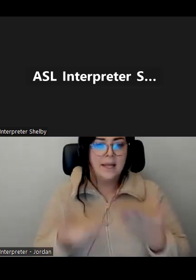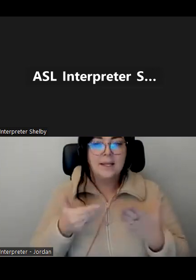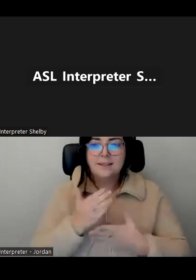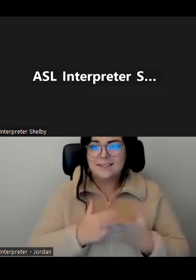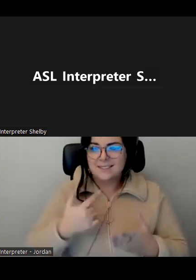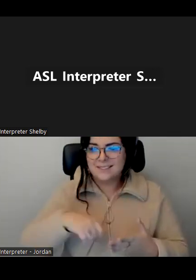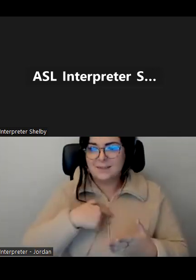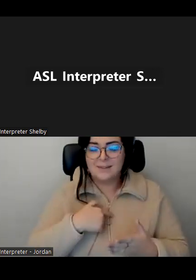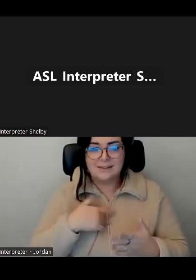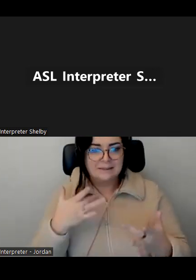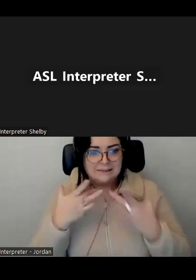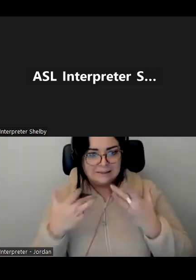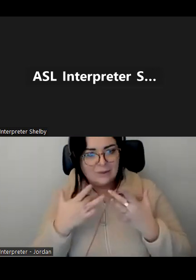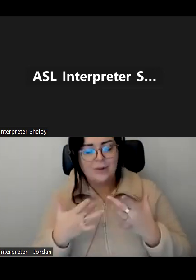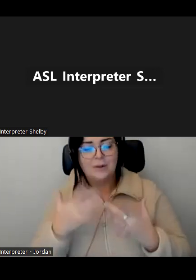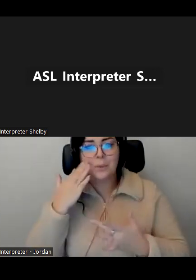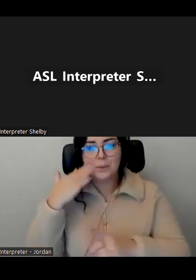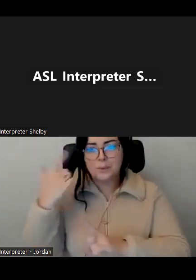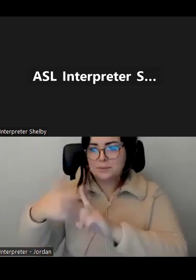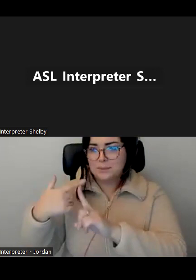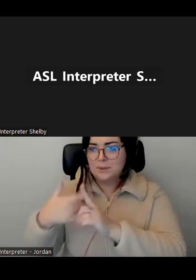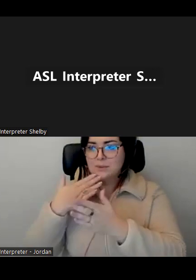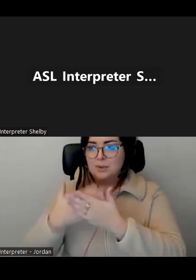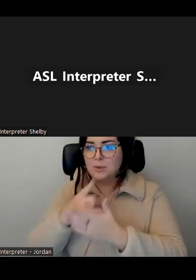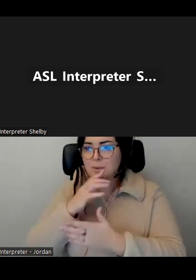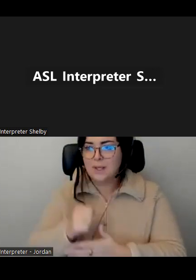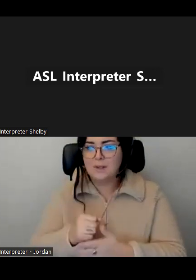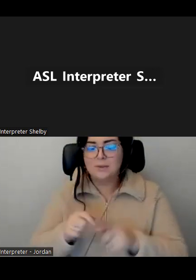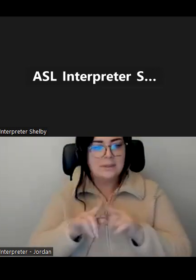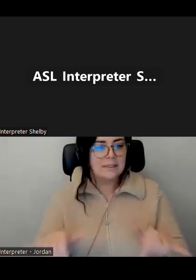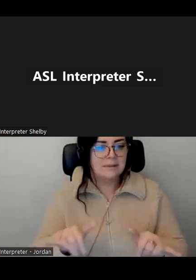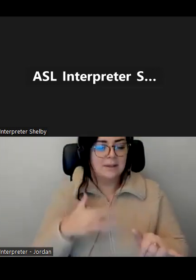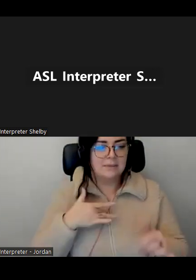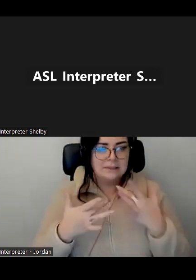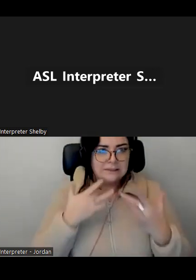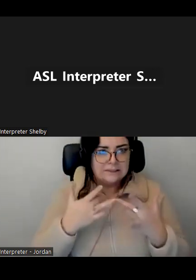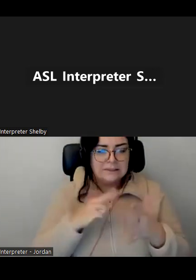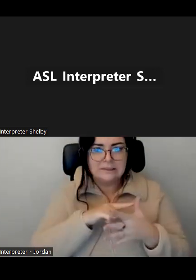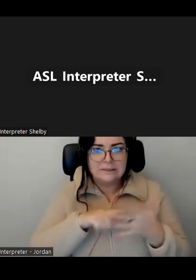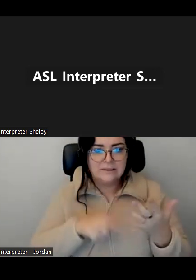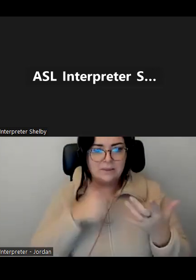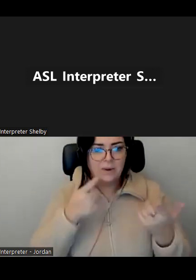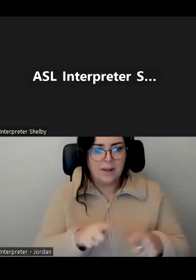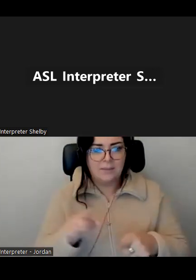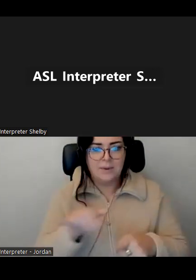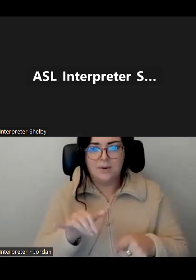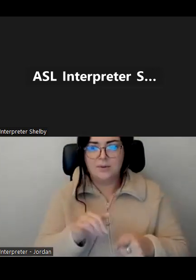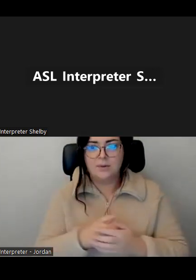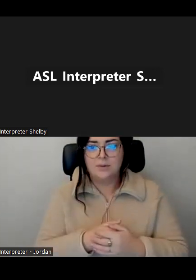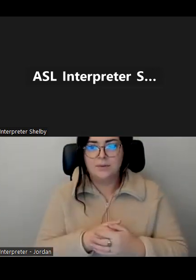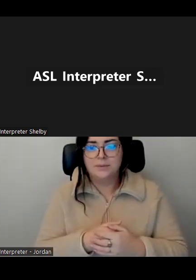but there are some things that may be stressful or concerning as well. There can be many